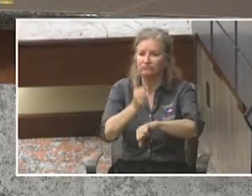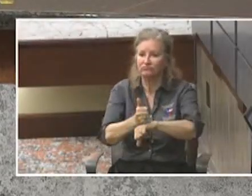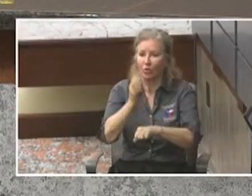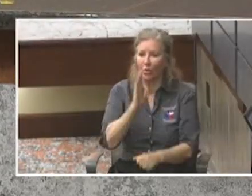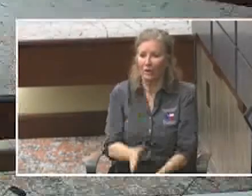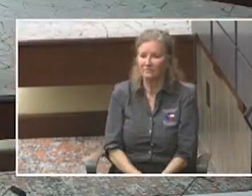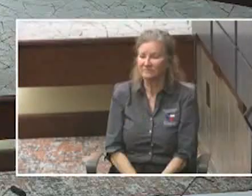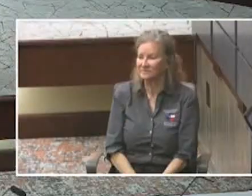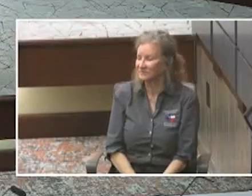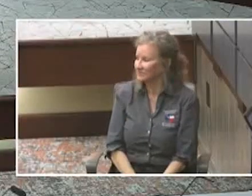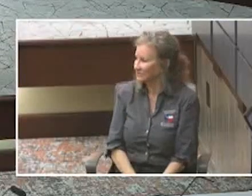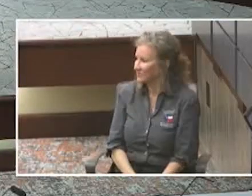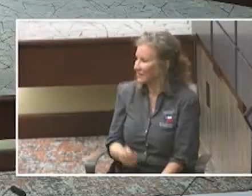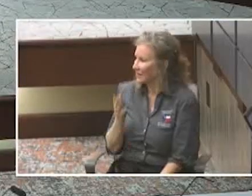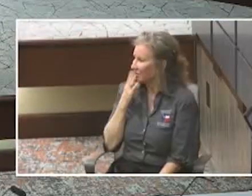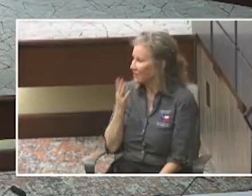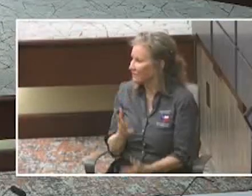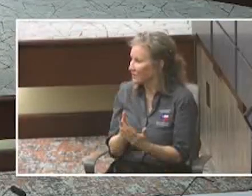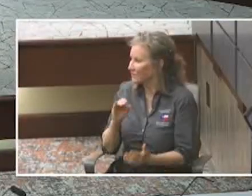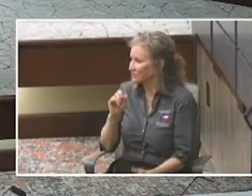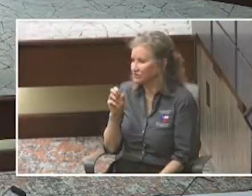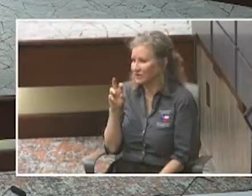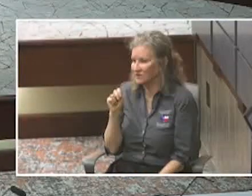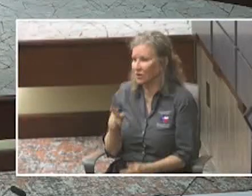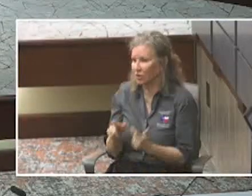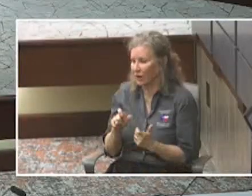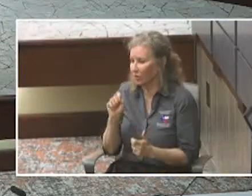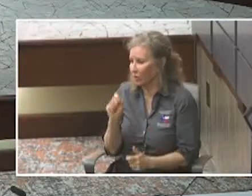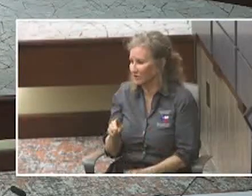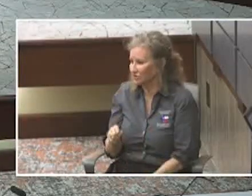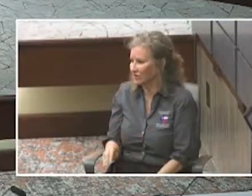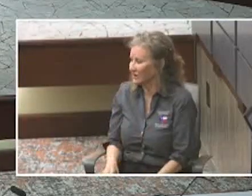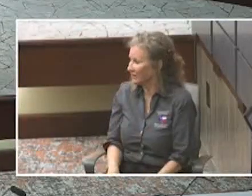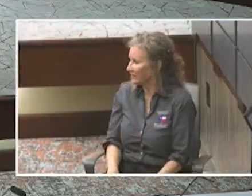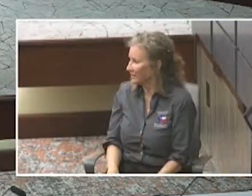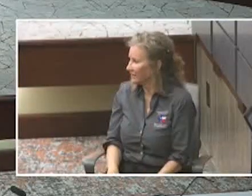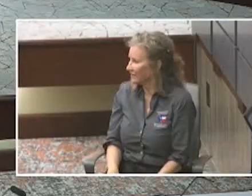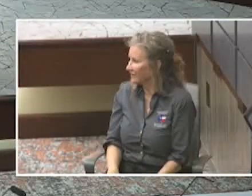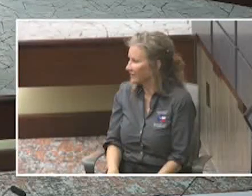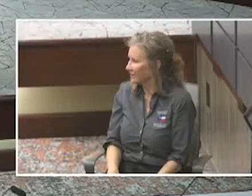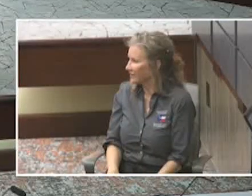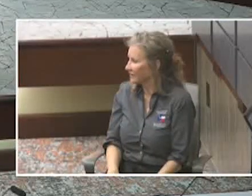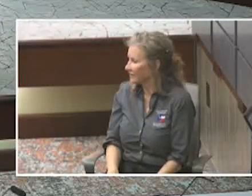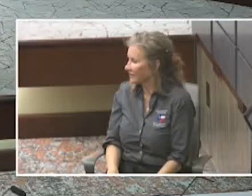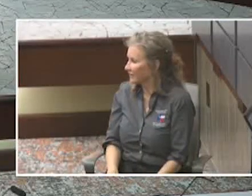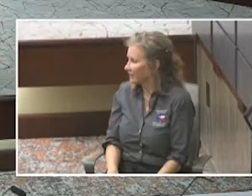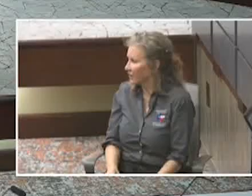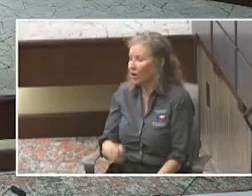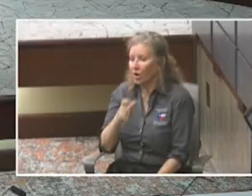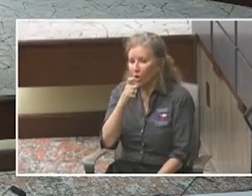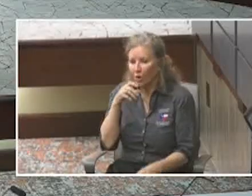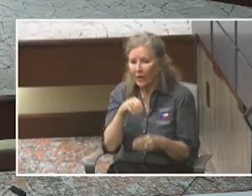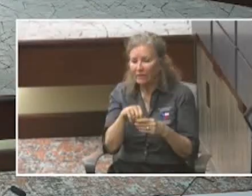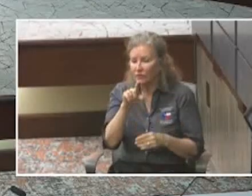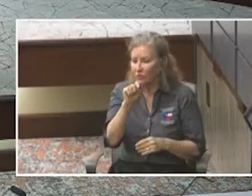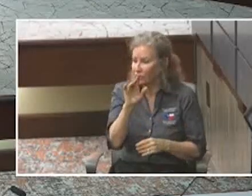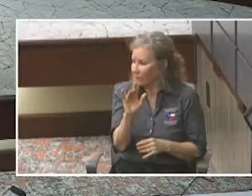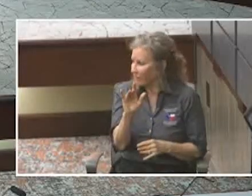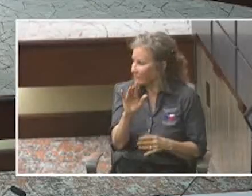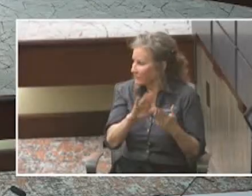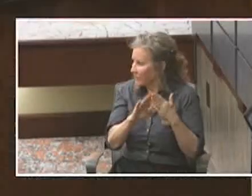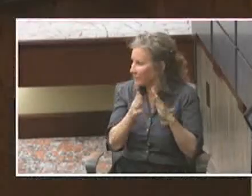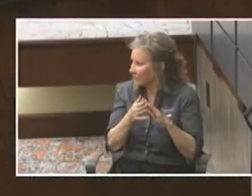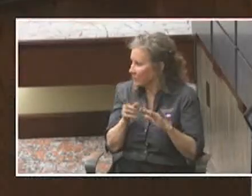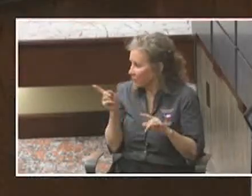Jason, thank you very much. Quick question. Pivoting a little bit more to the 25 community events, how are we